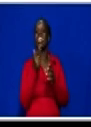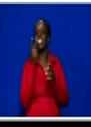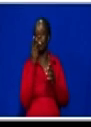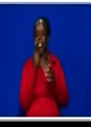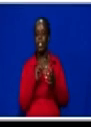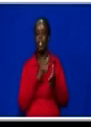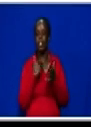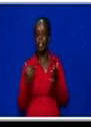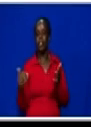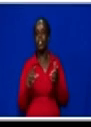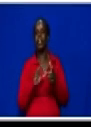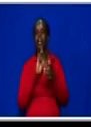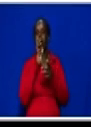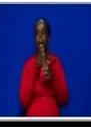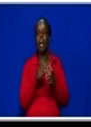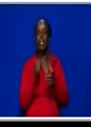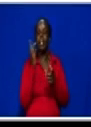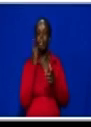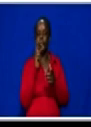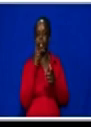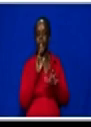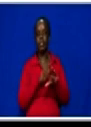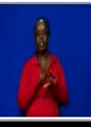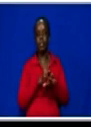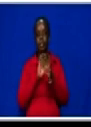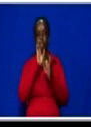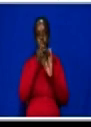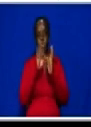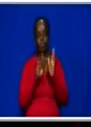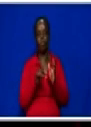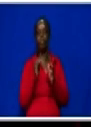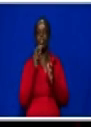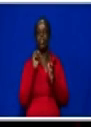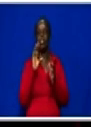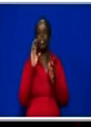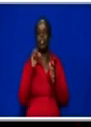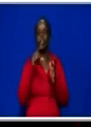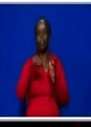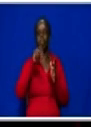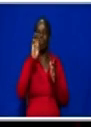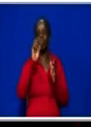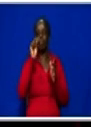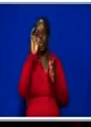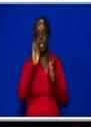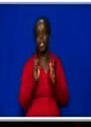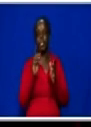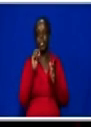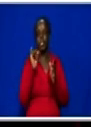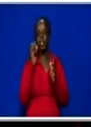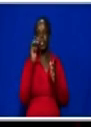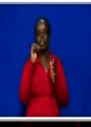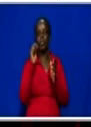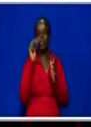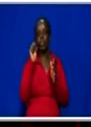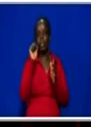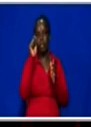are pink. So you realize this is a very good example of incomplete dominance. So we have looked at complete dominance. We have